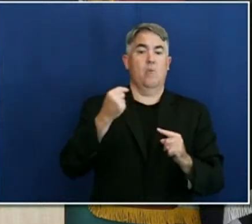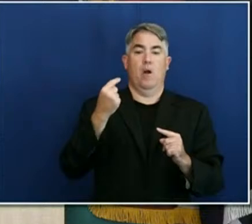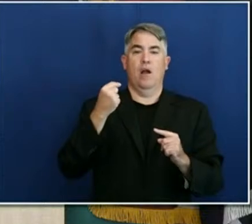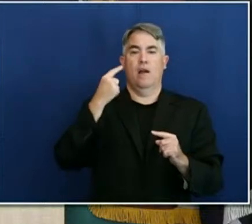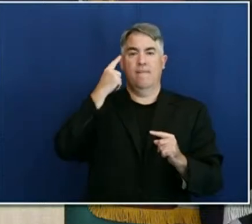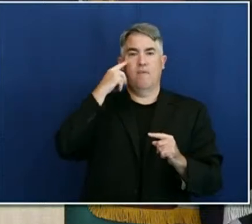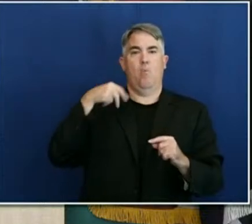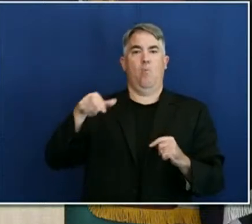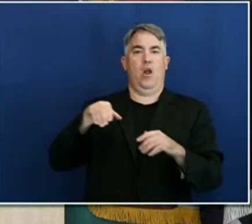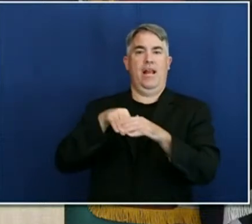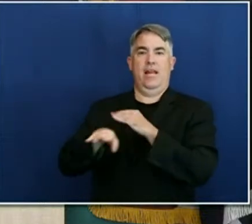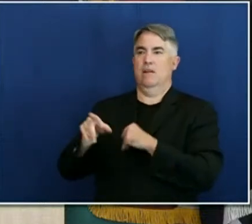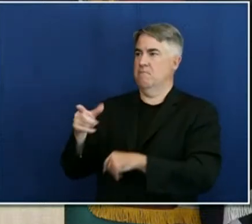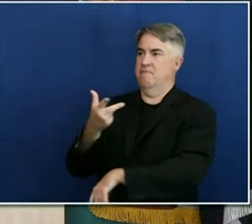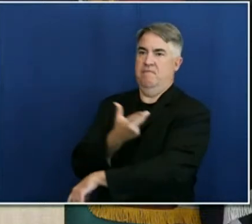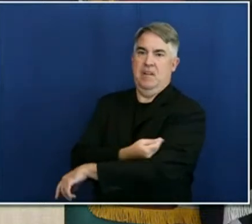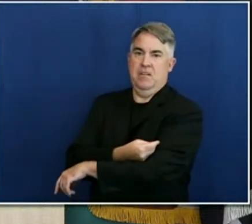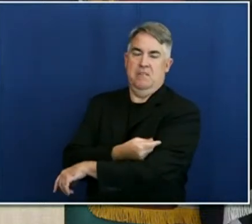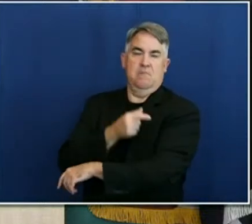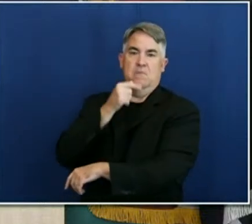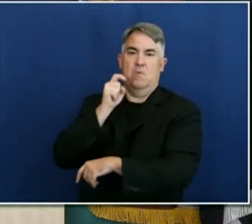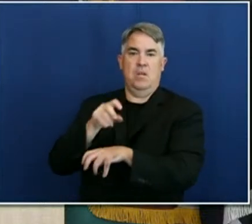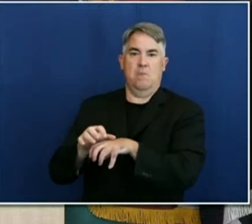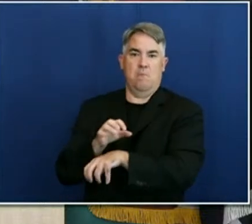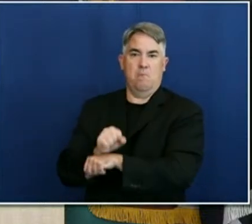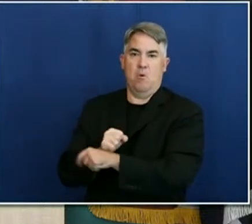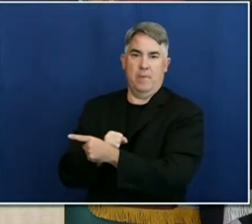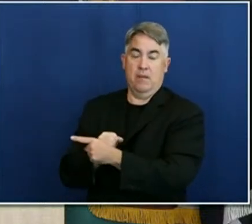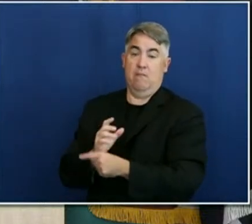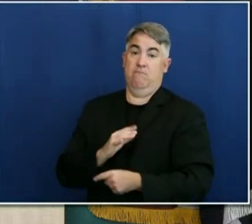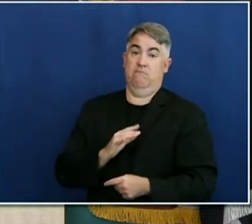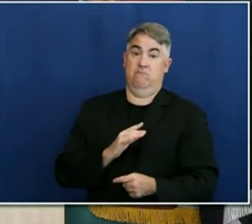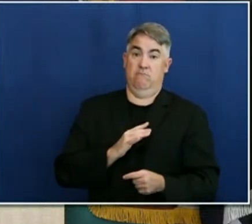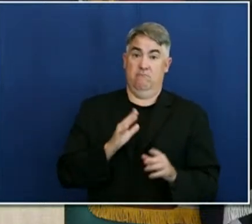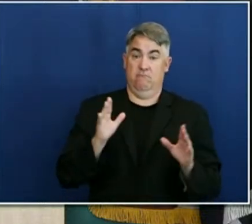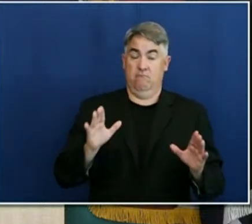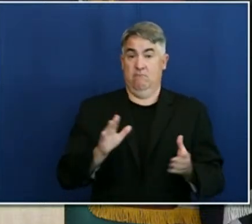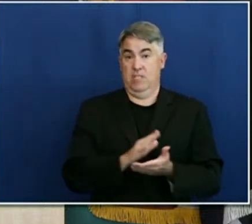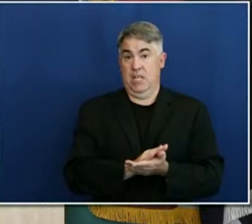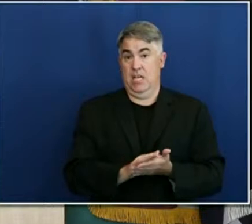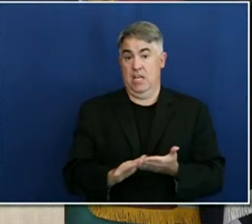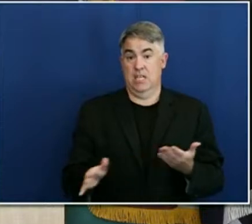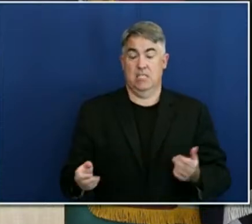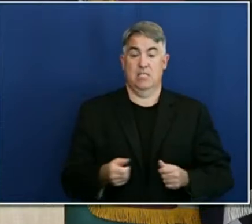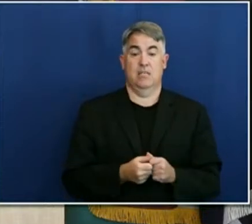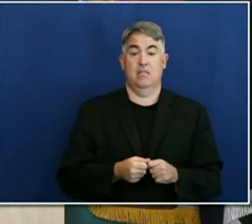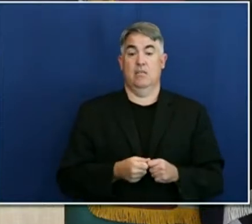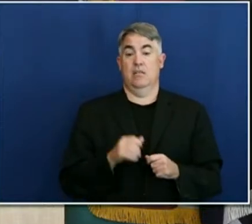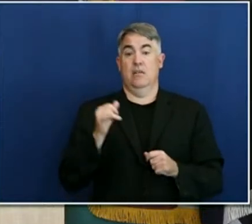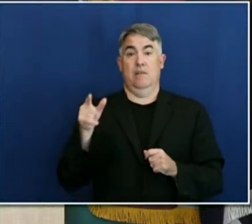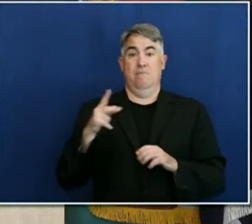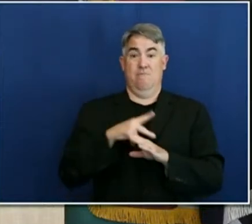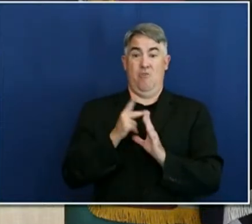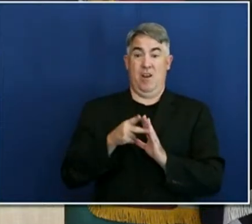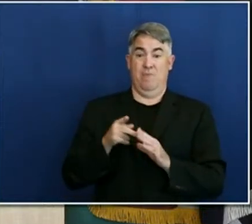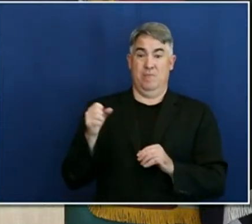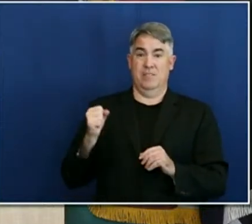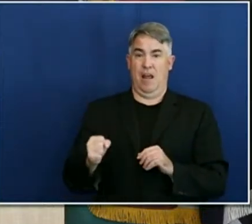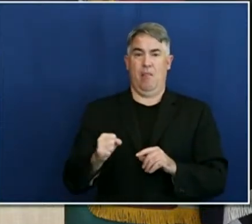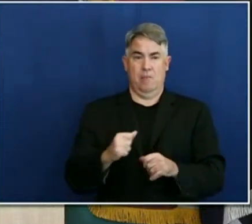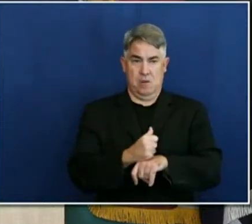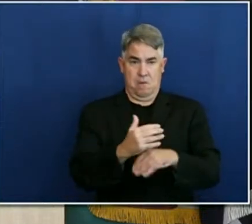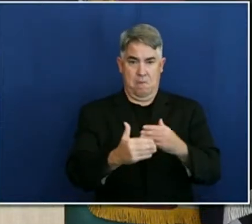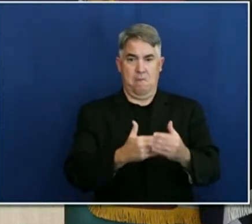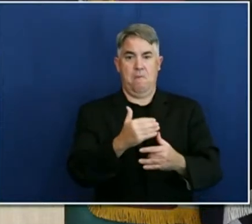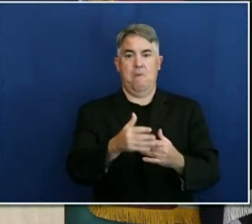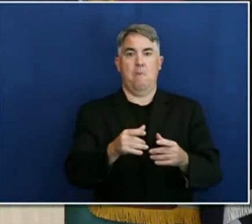need an appointment for that, and we're going to make sure that we emphasize that this is a program that started in South County. We know it works, and